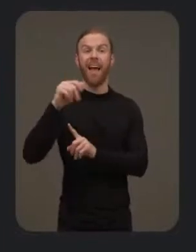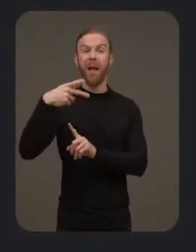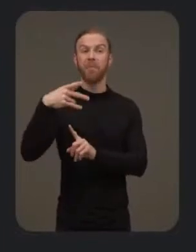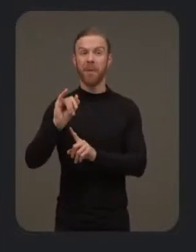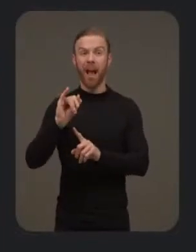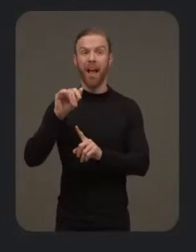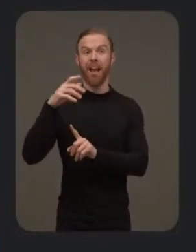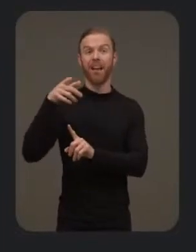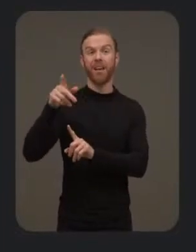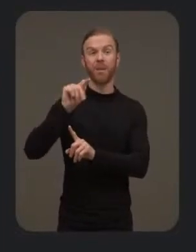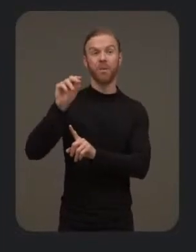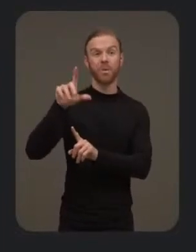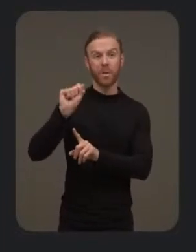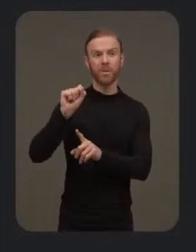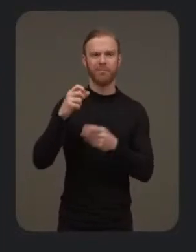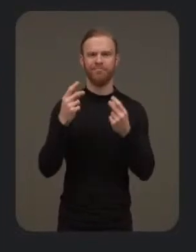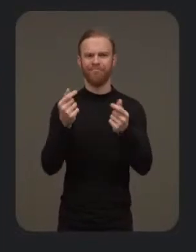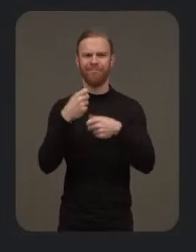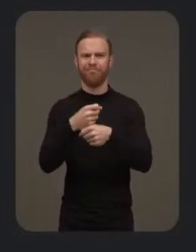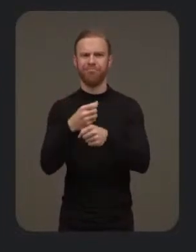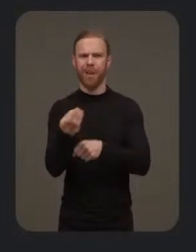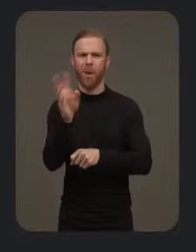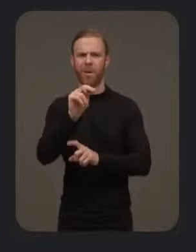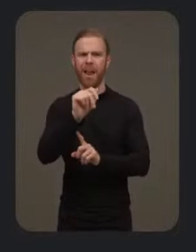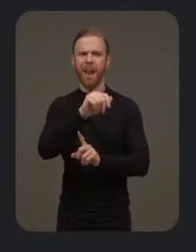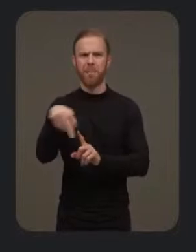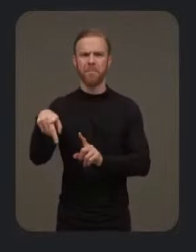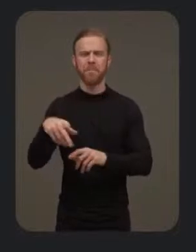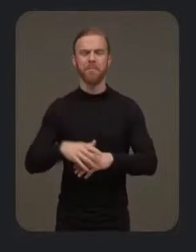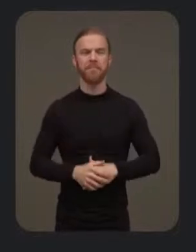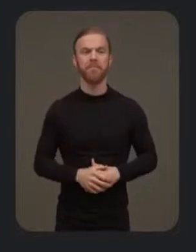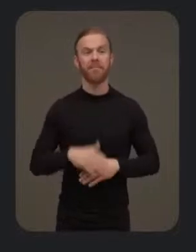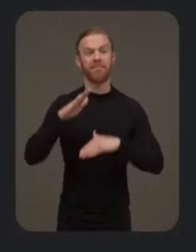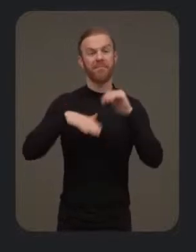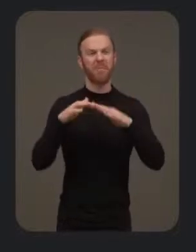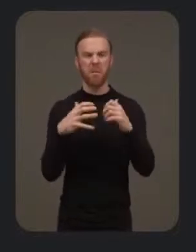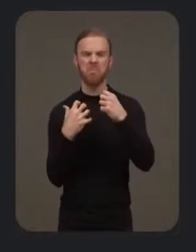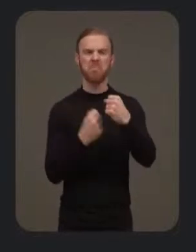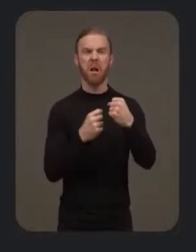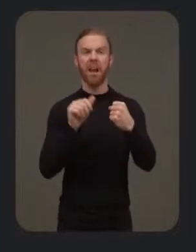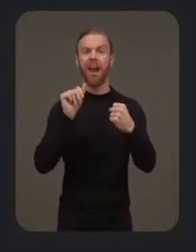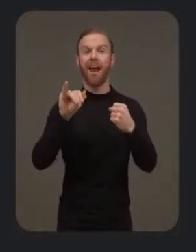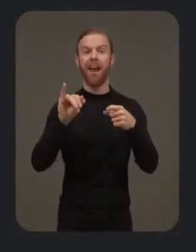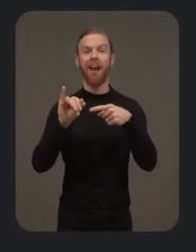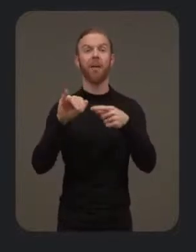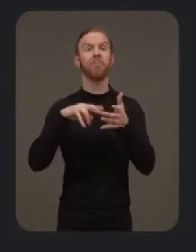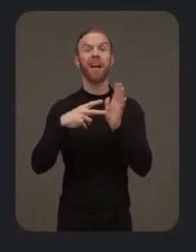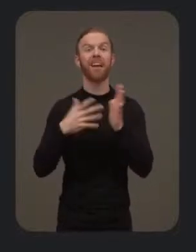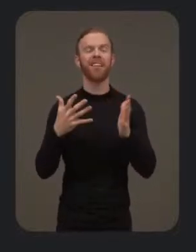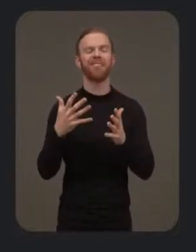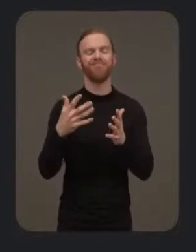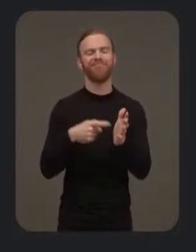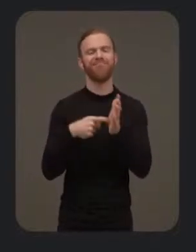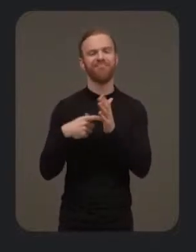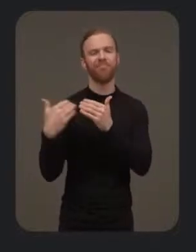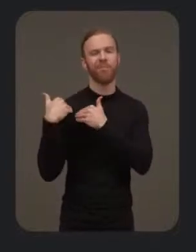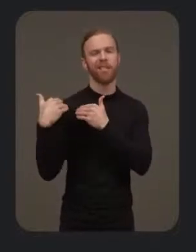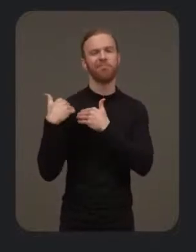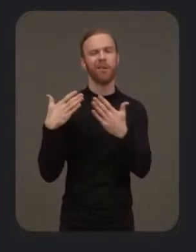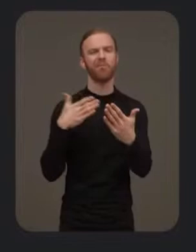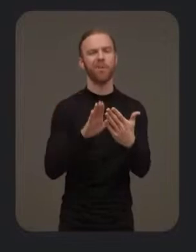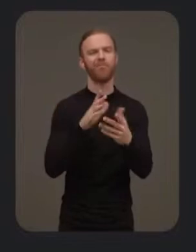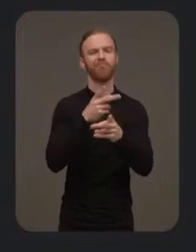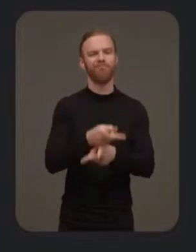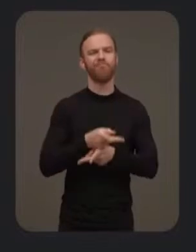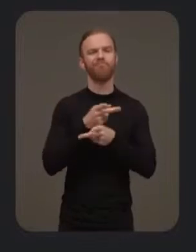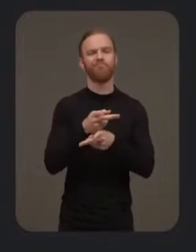to quickly generate your own applications. Building bold AI requires a responsible approach. So